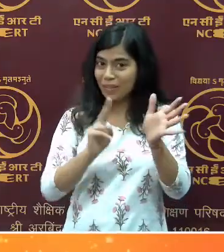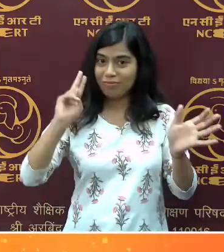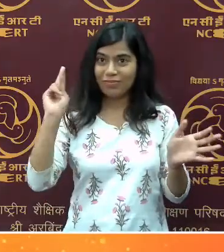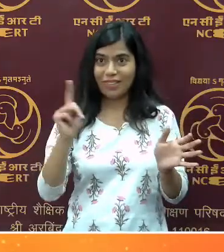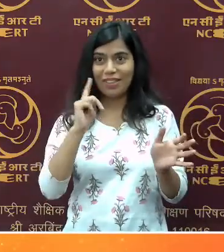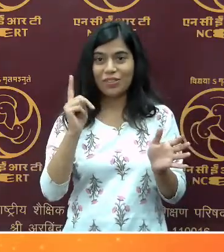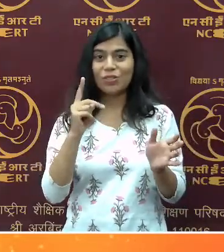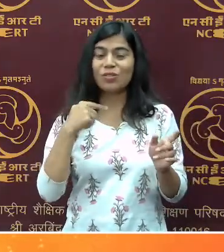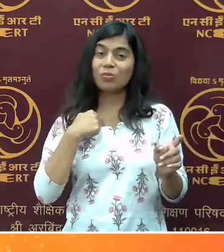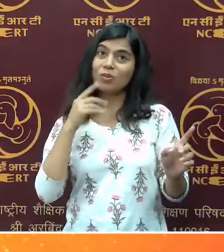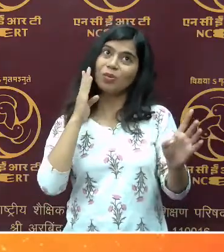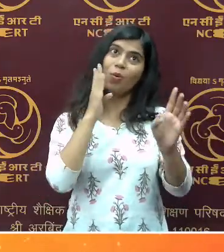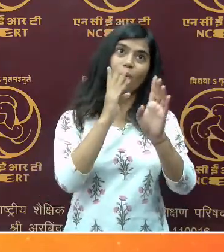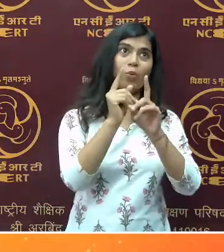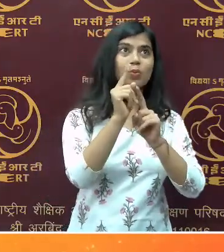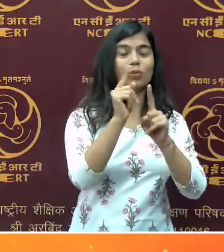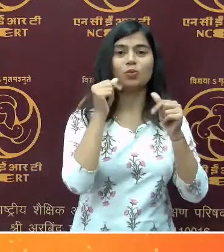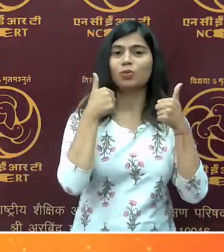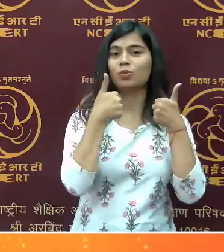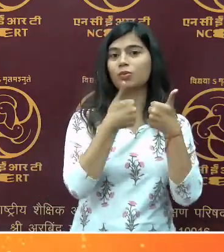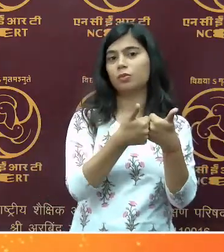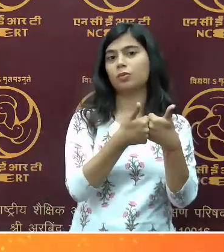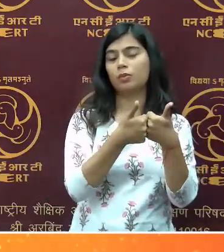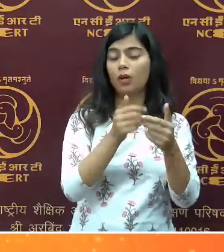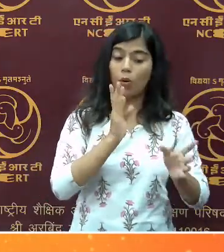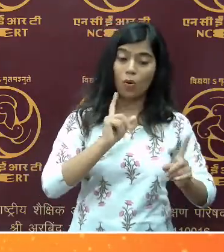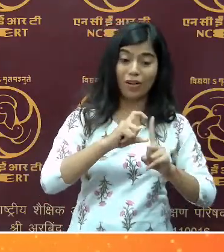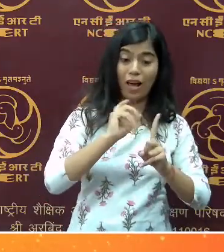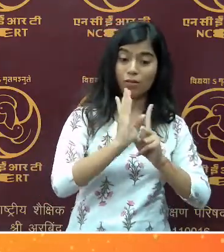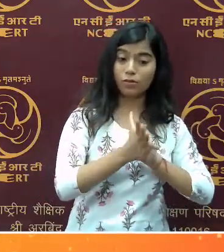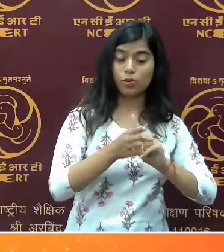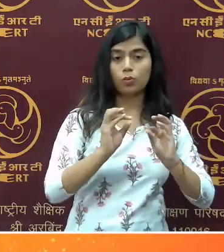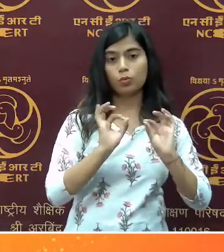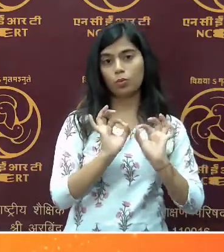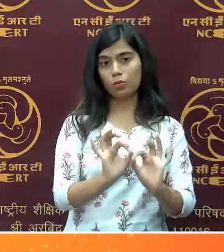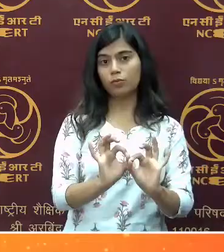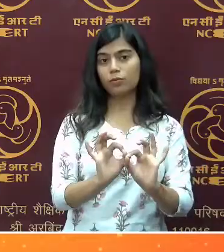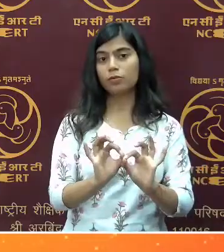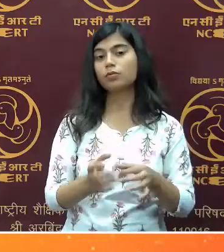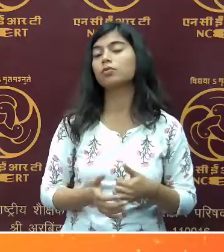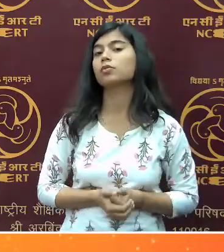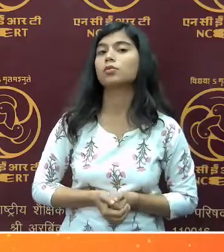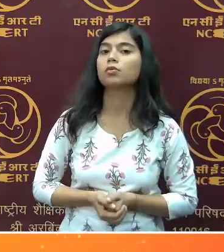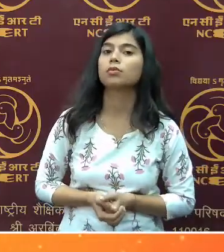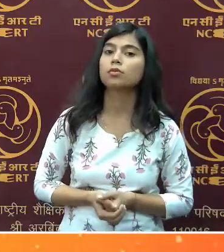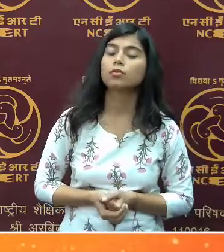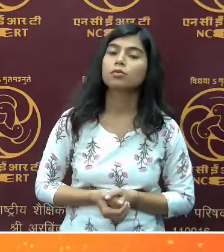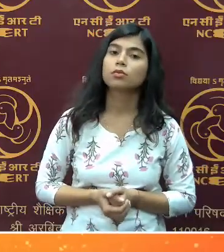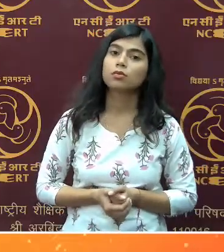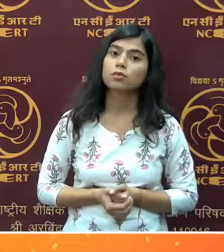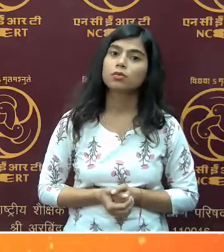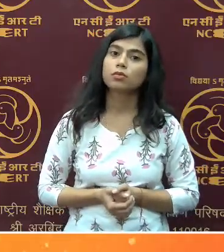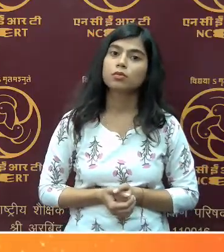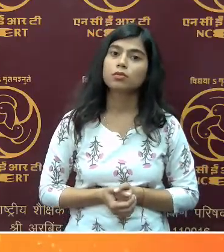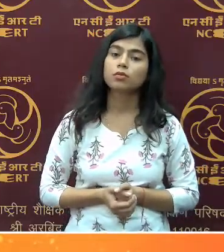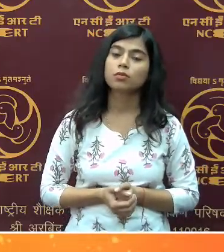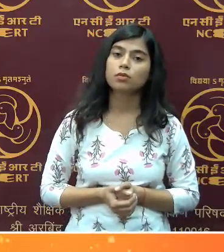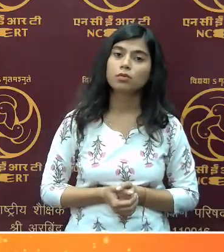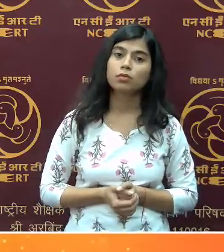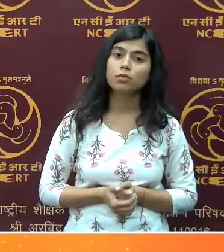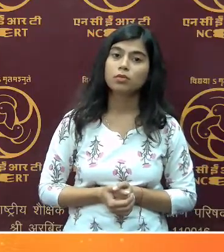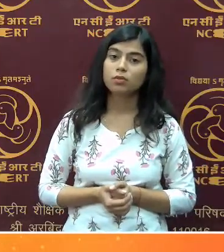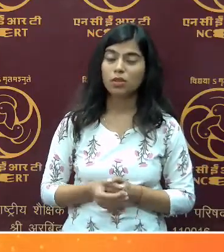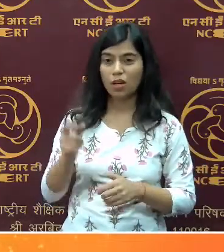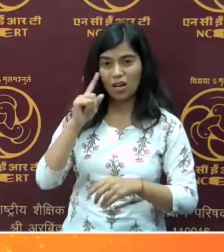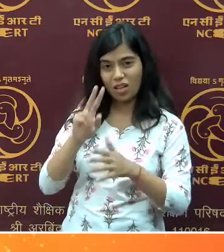direction, the nation has its, the citizens have a fulfilling life. So, that in directives